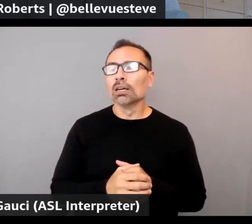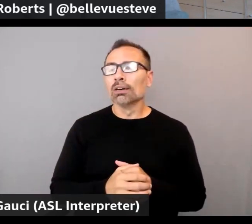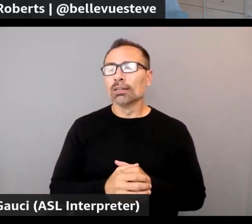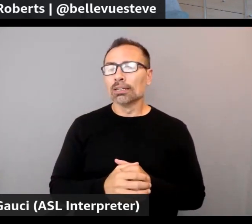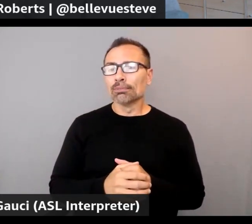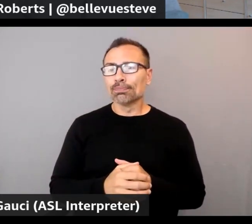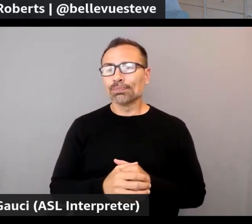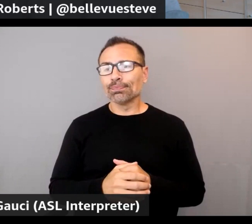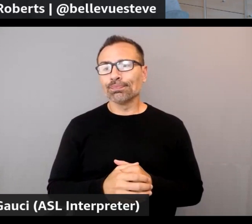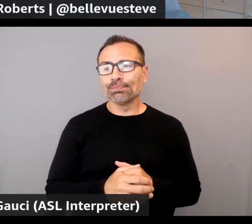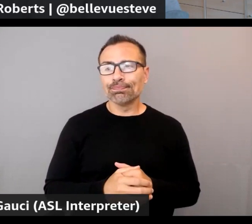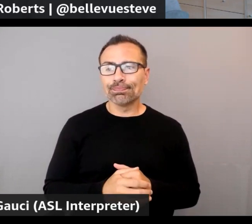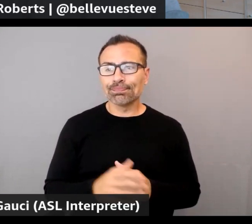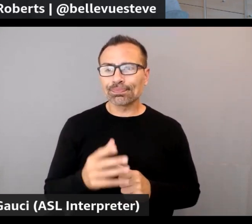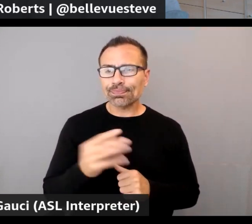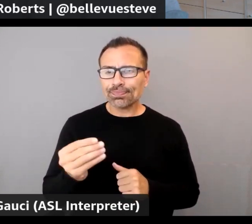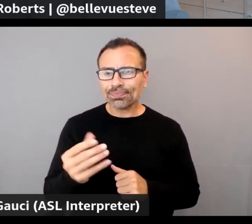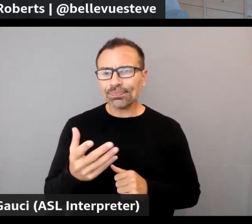and